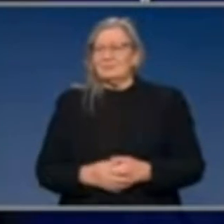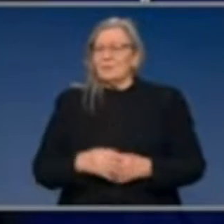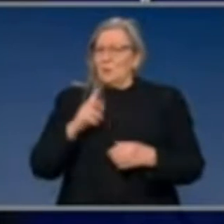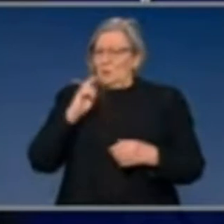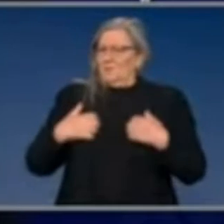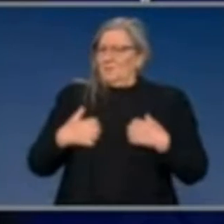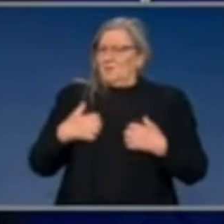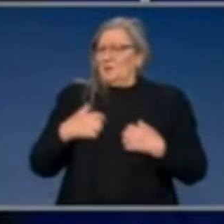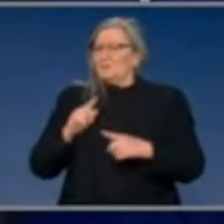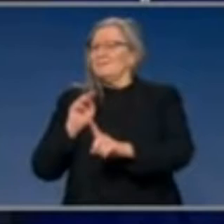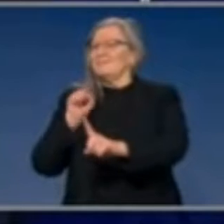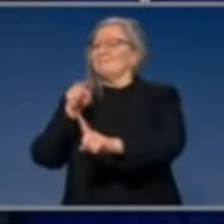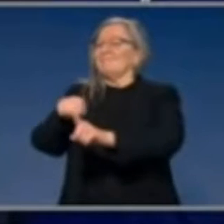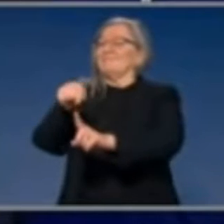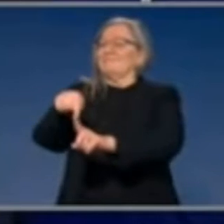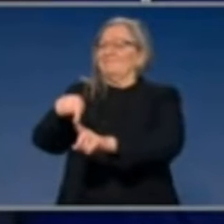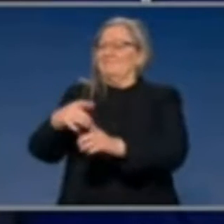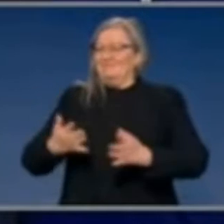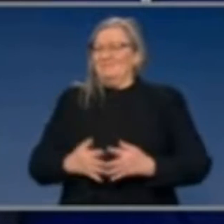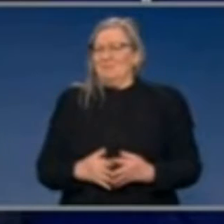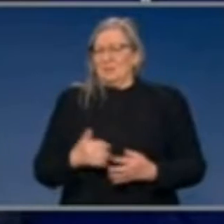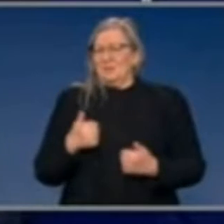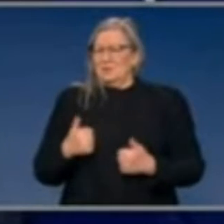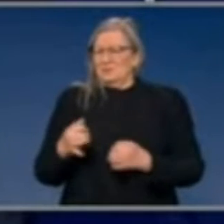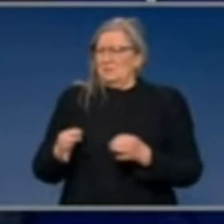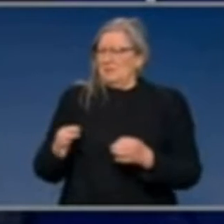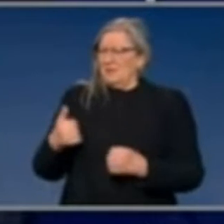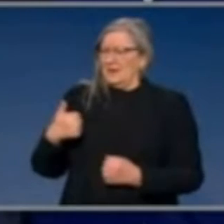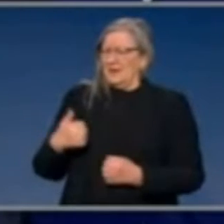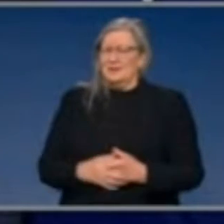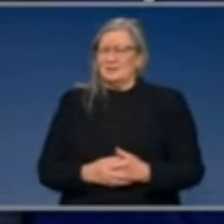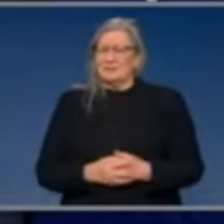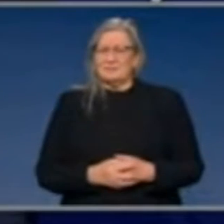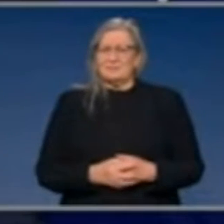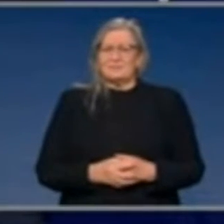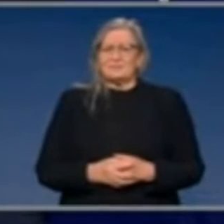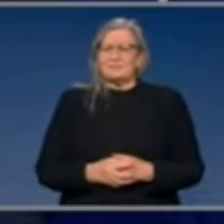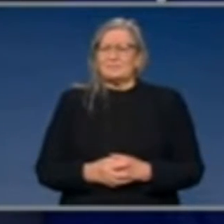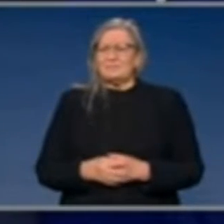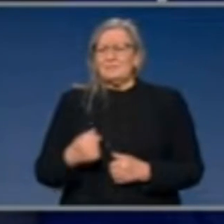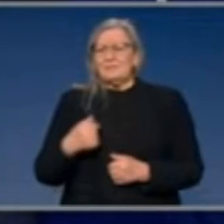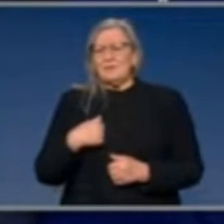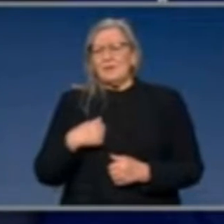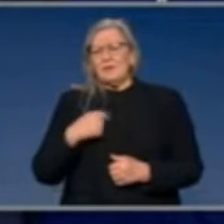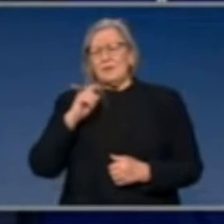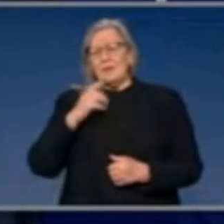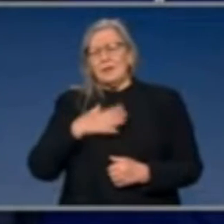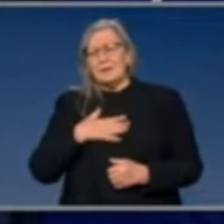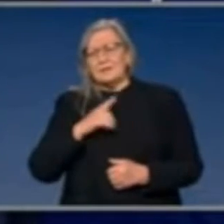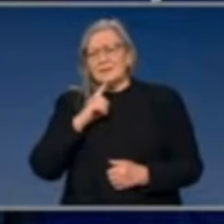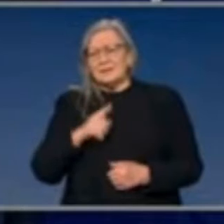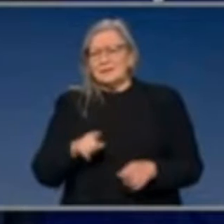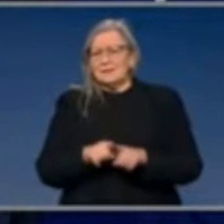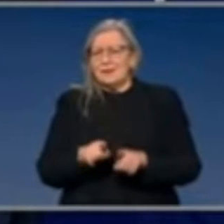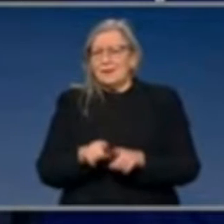to that time, and they can plan accordingly. And of course, I would love to see similar confidence and certainty being